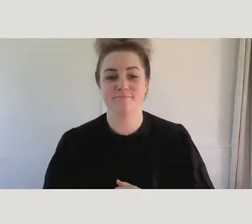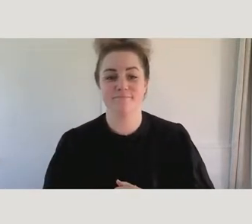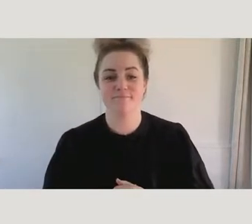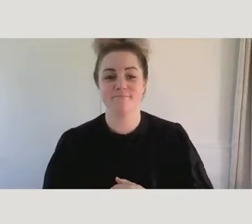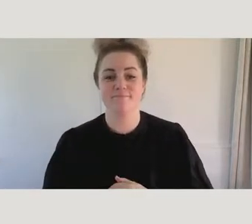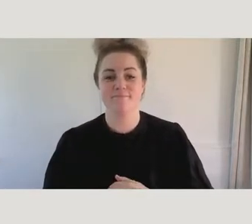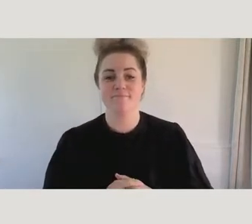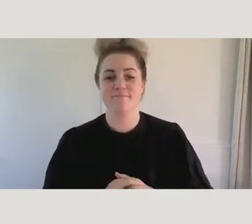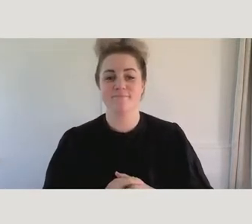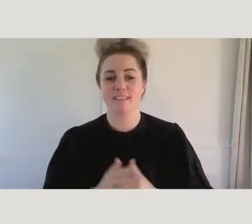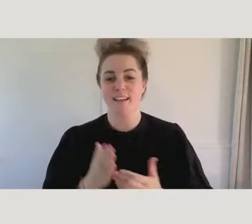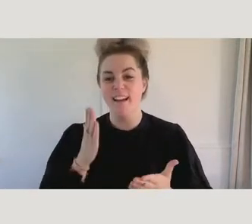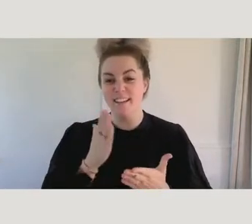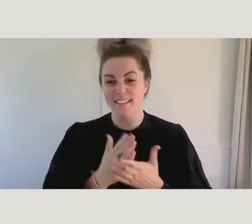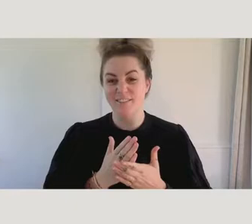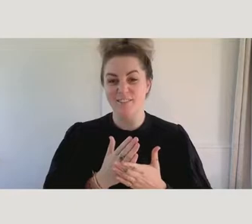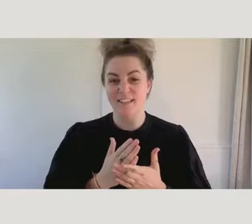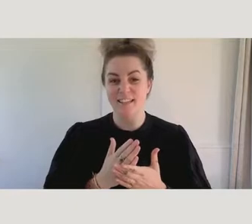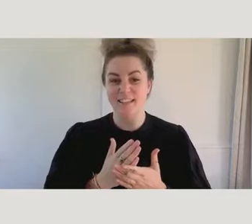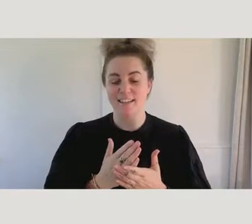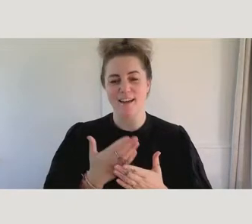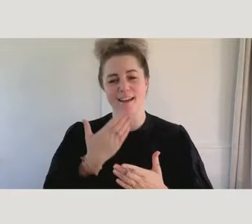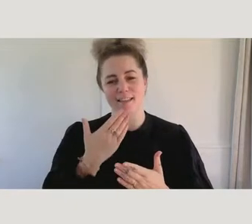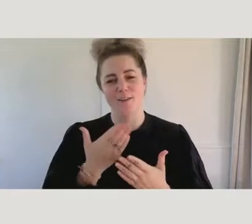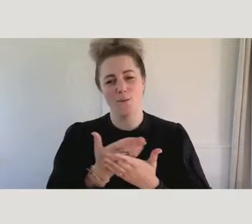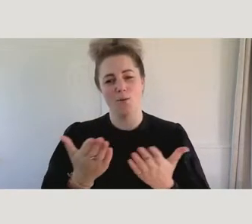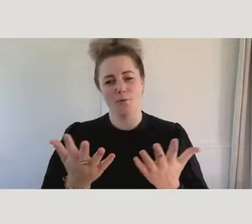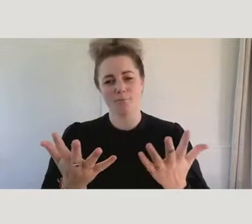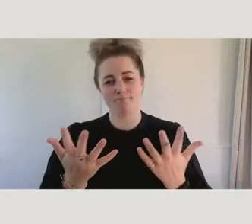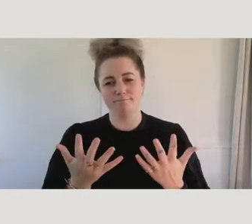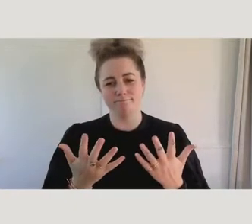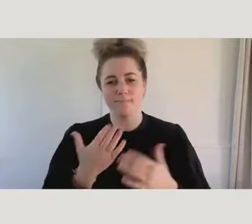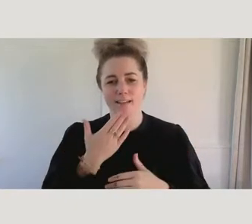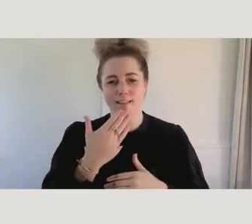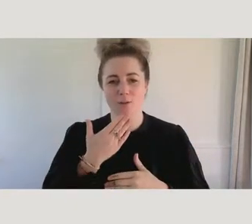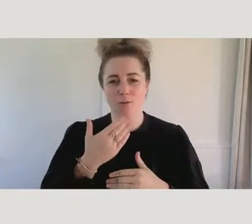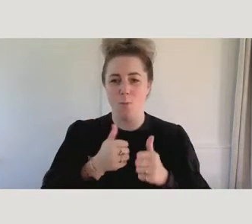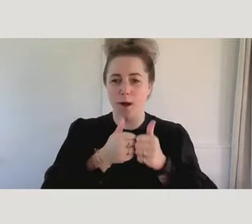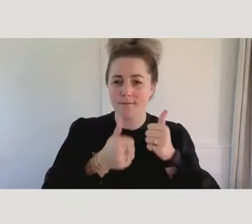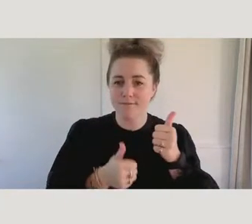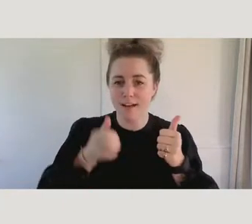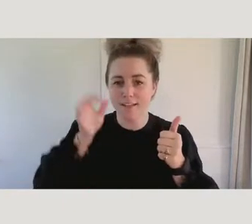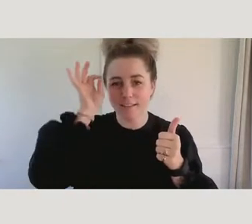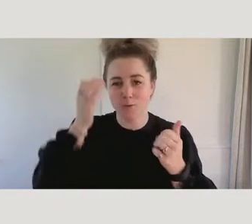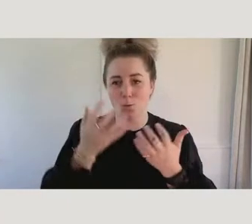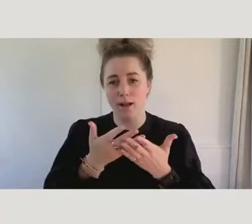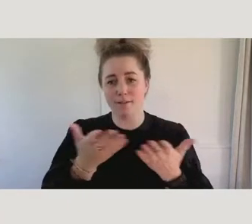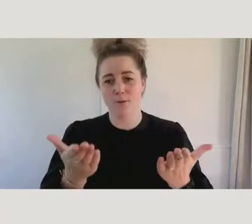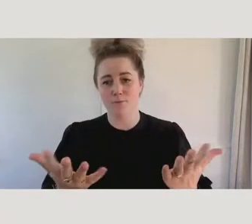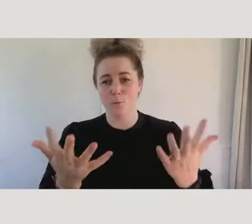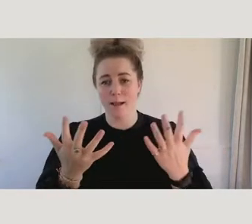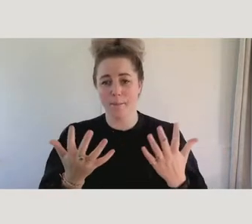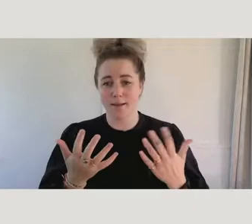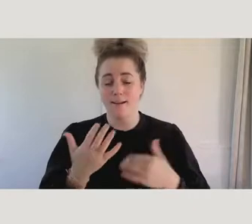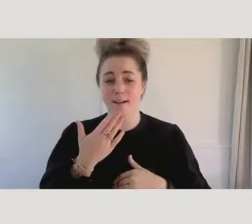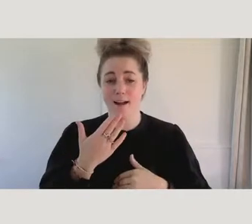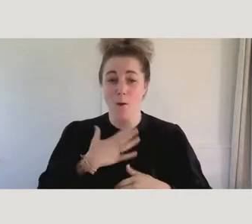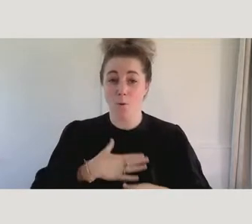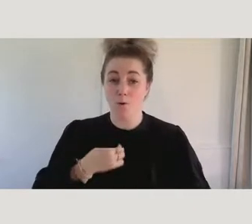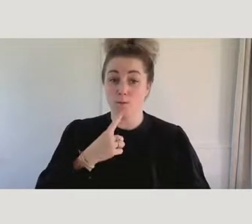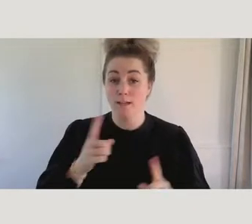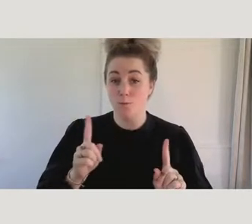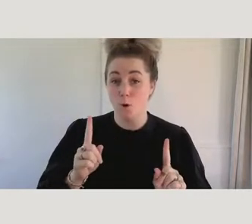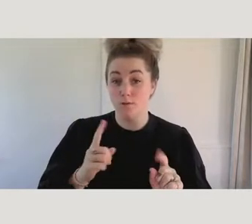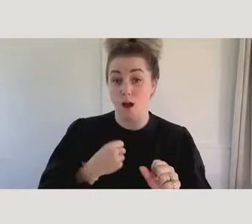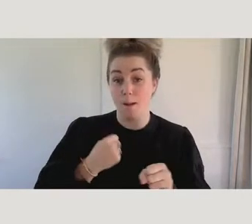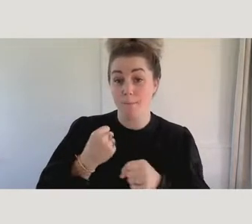um definitely just while I have it just thank you all for coming and thank you to our Arts Council and everybody for showing up and I just wanted to say that I am